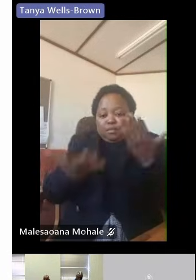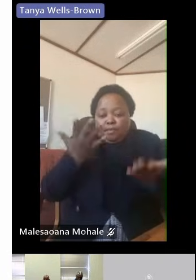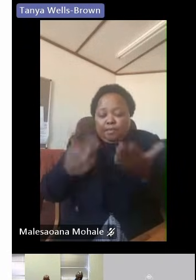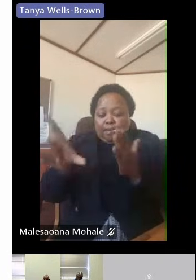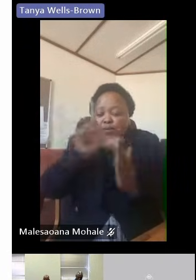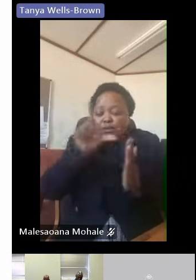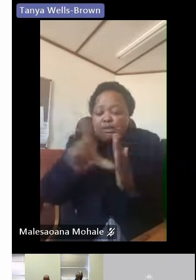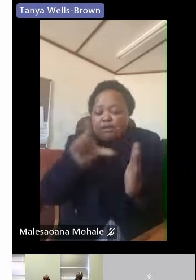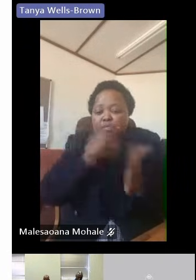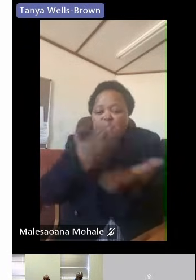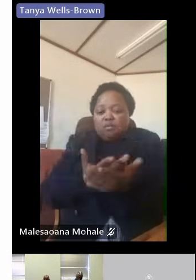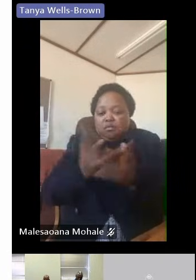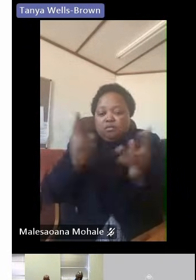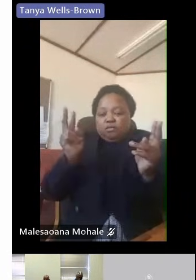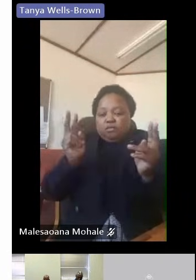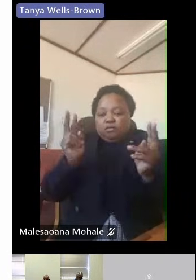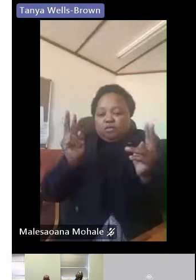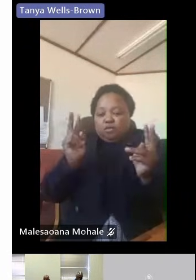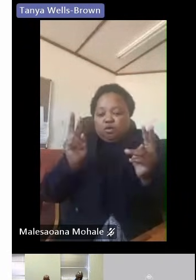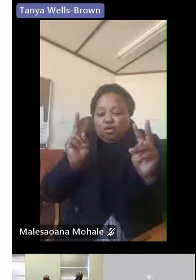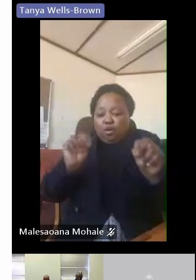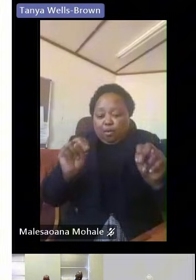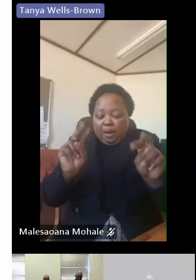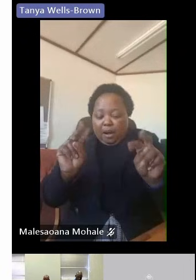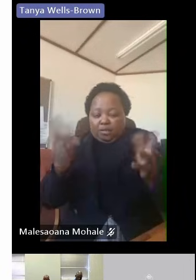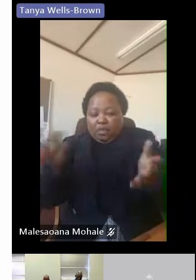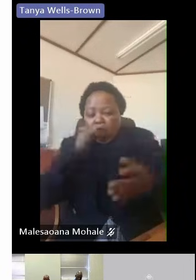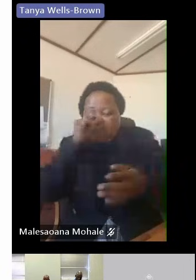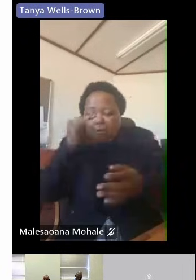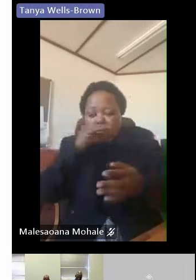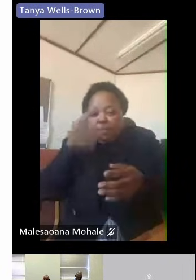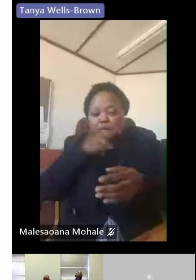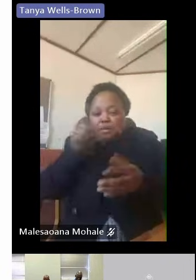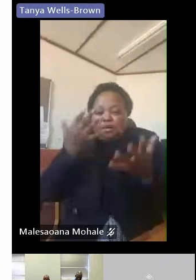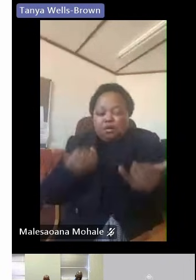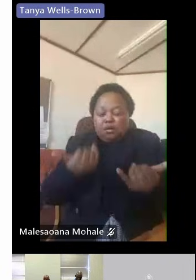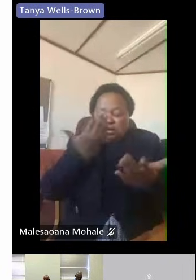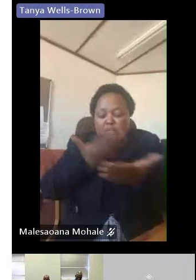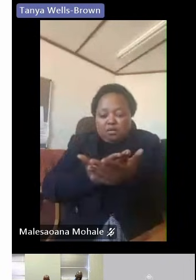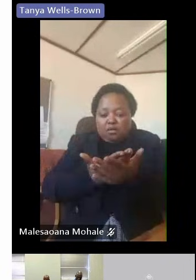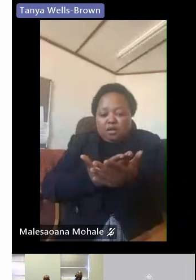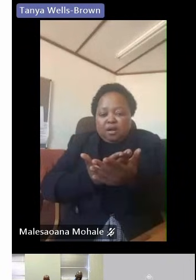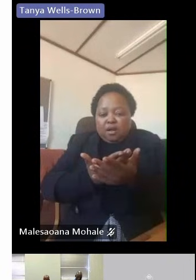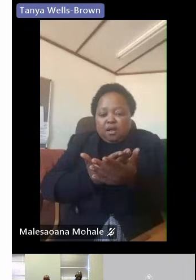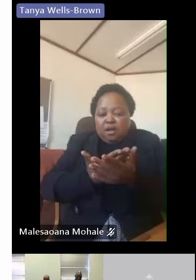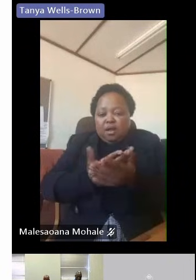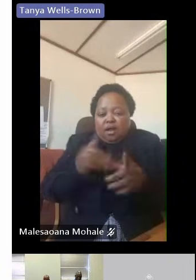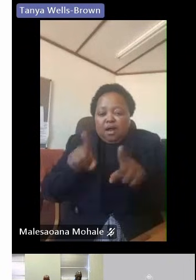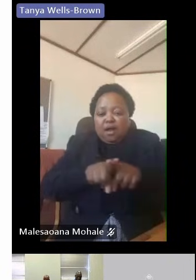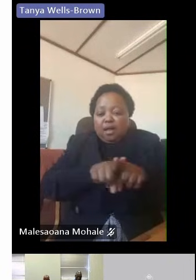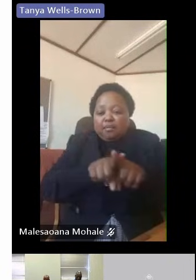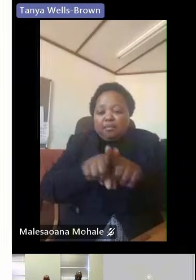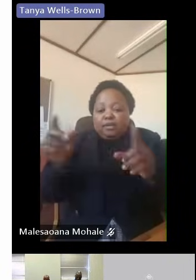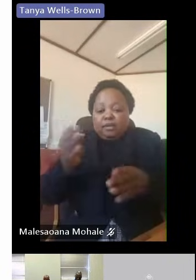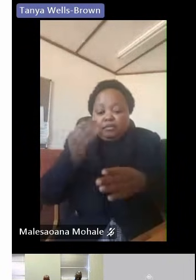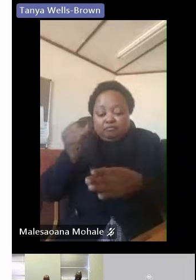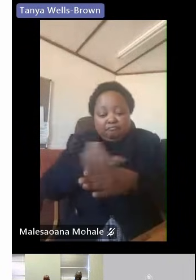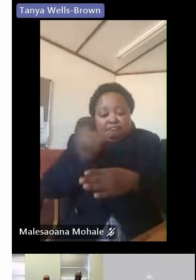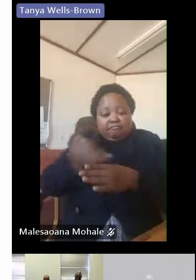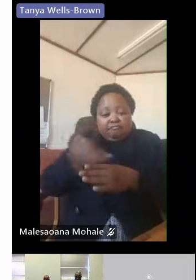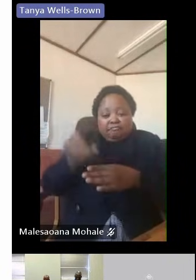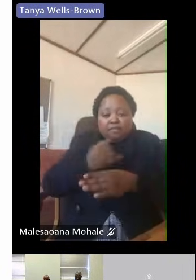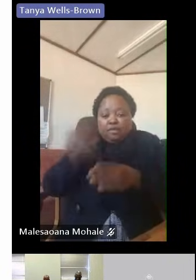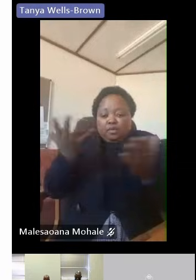in Timor-Leste, and there's a wonderful alignment exercise between public crime of